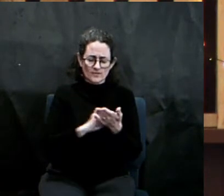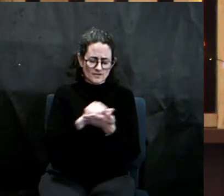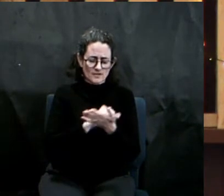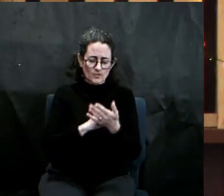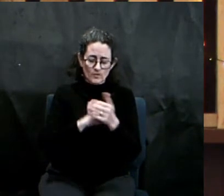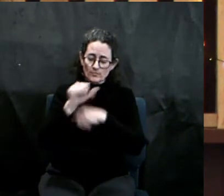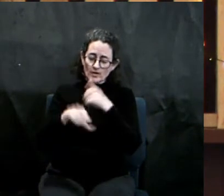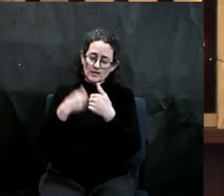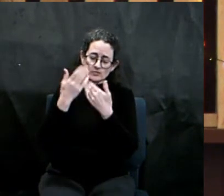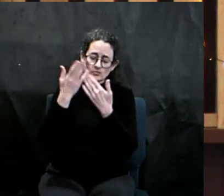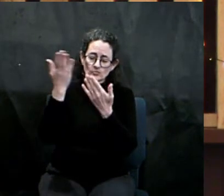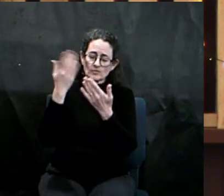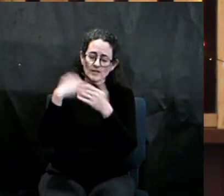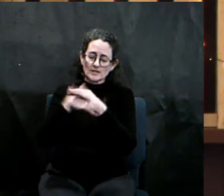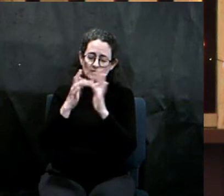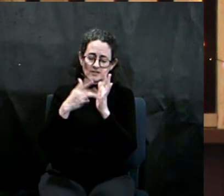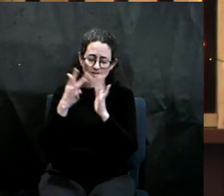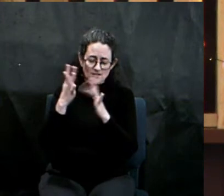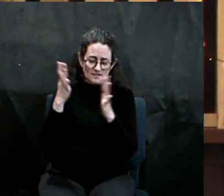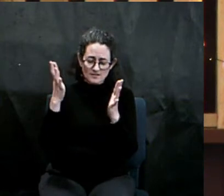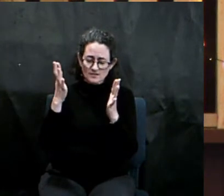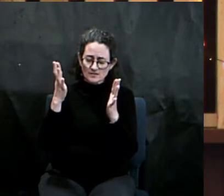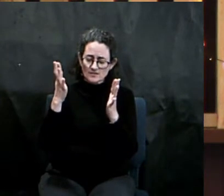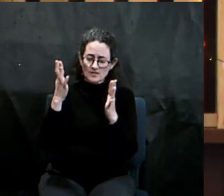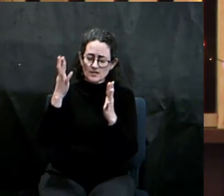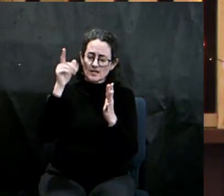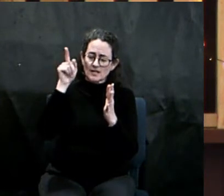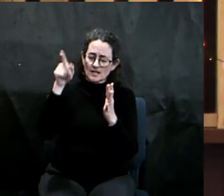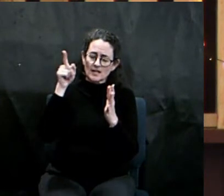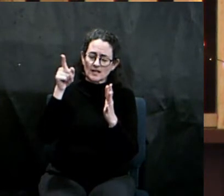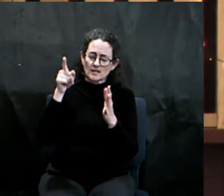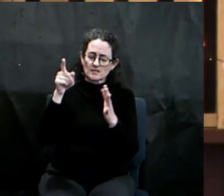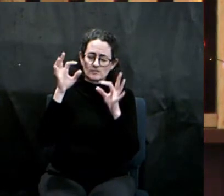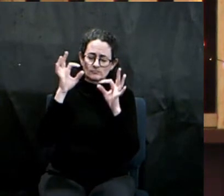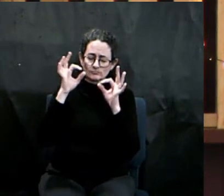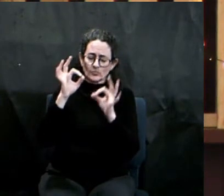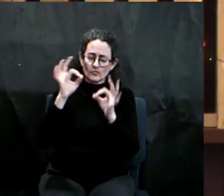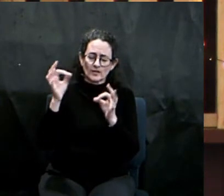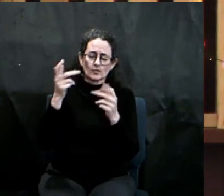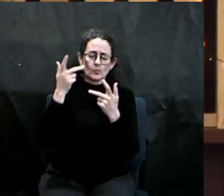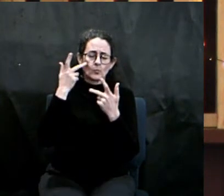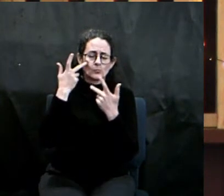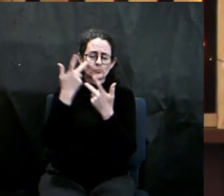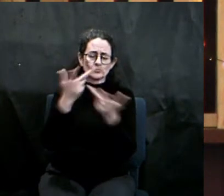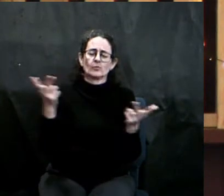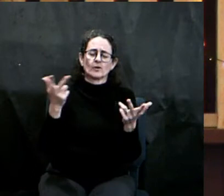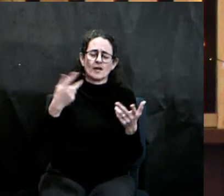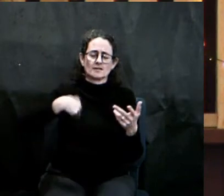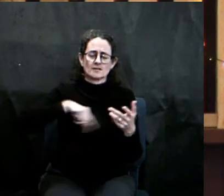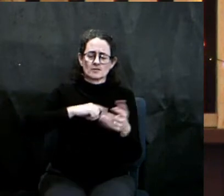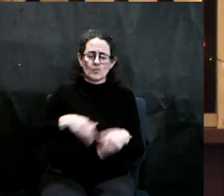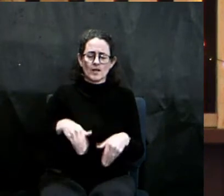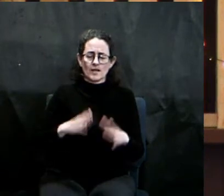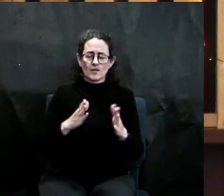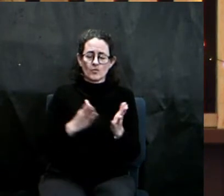perfectly manifested your ways on earth and who has secured a path to you through his life, death, and